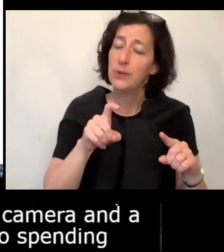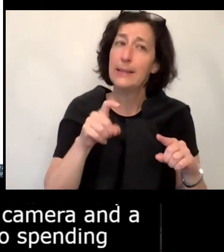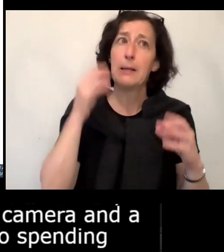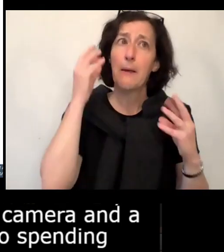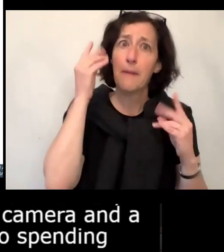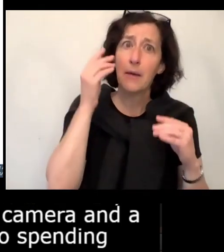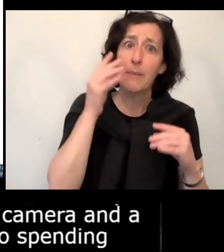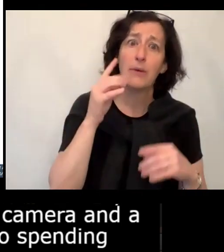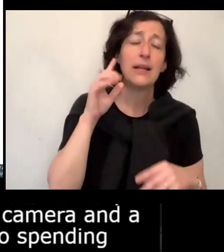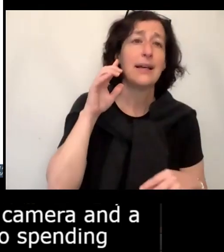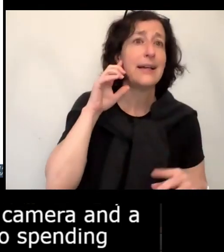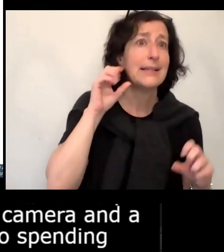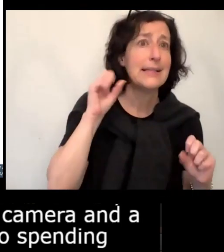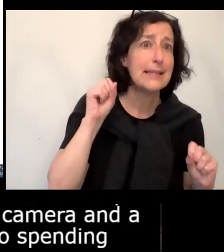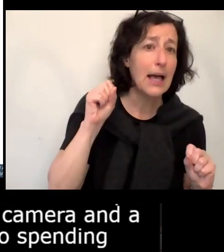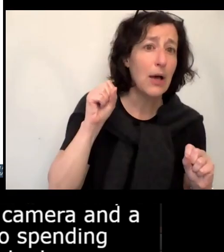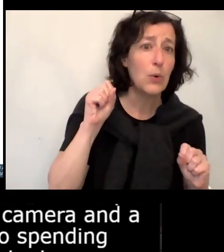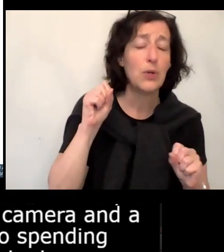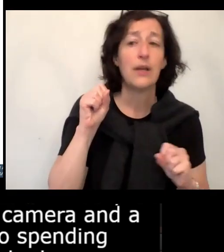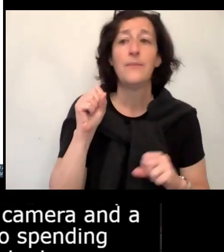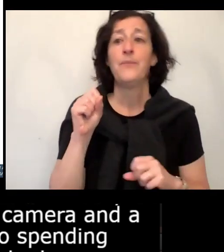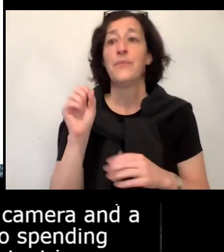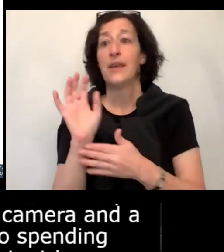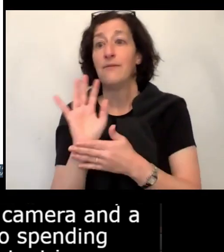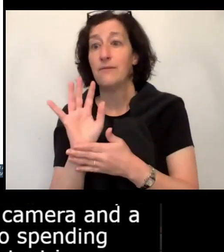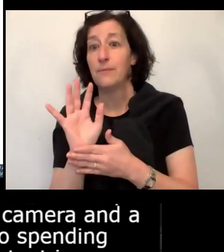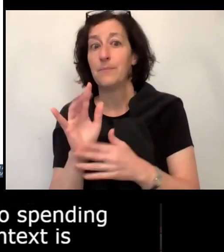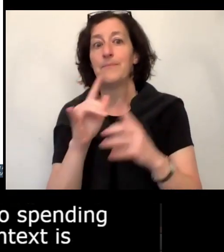important. And many cameras